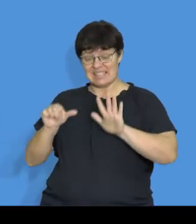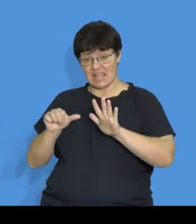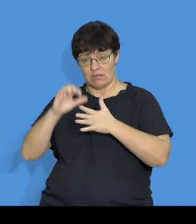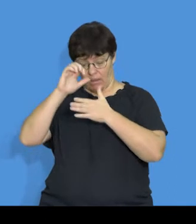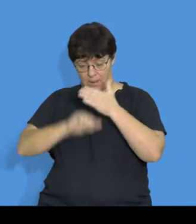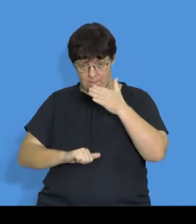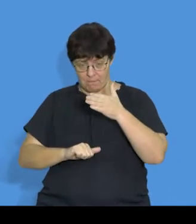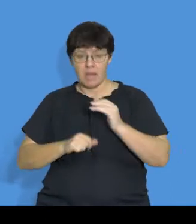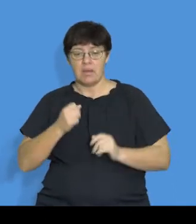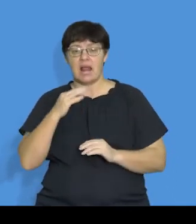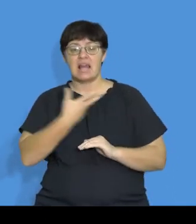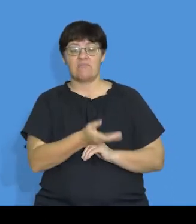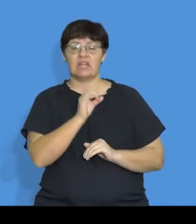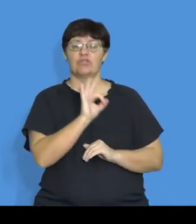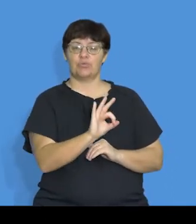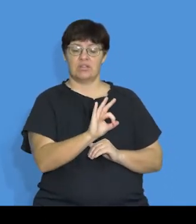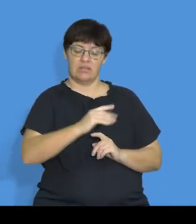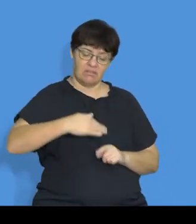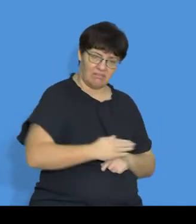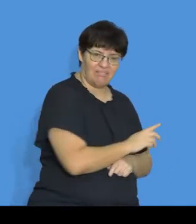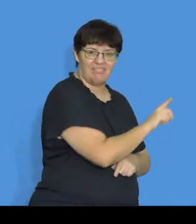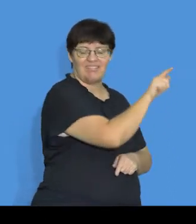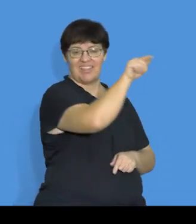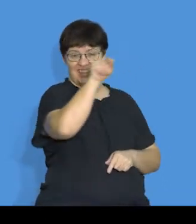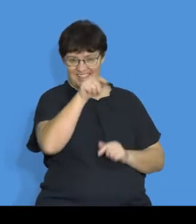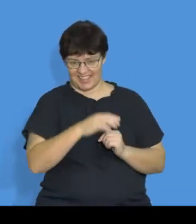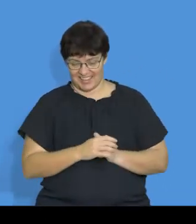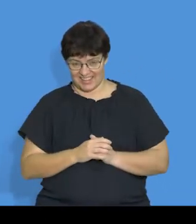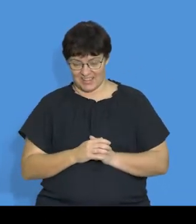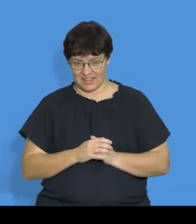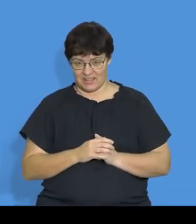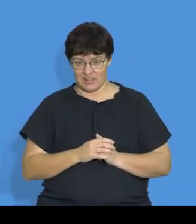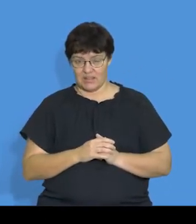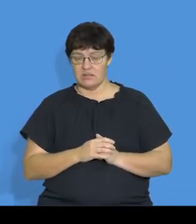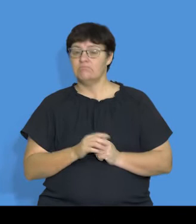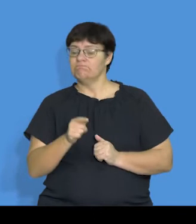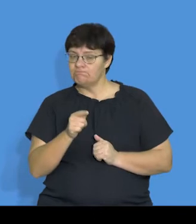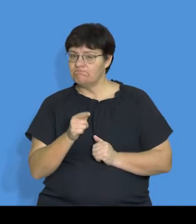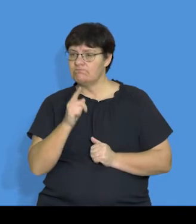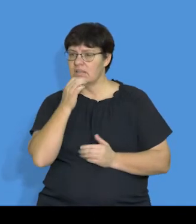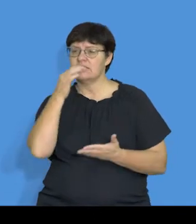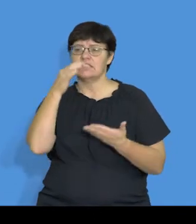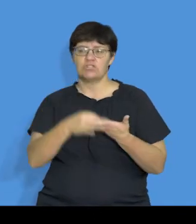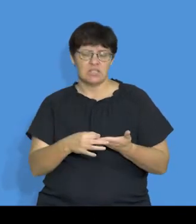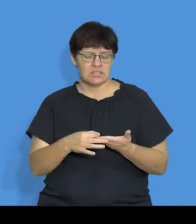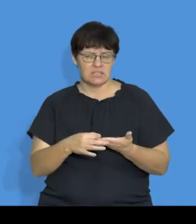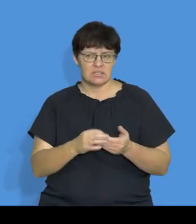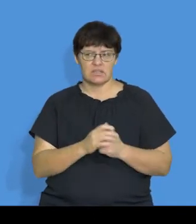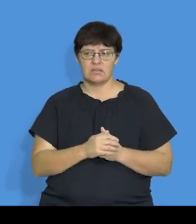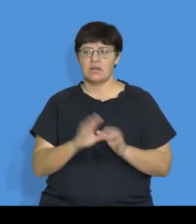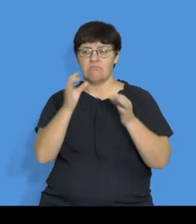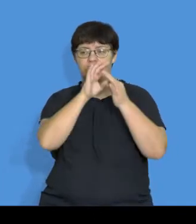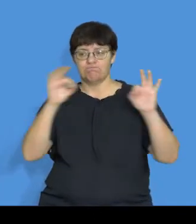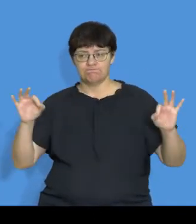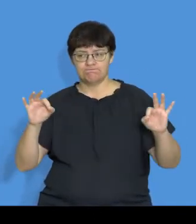conductor, there's a potential difference of 12 between any 2 points, right? Now, this suggests that the wire or the